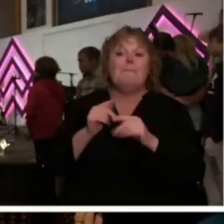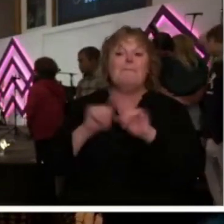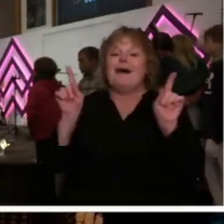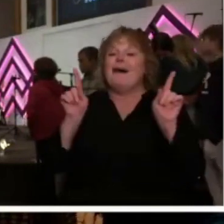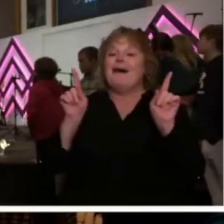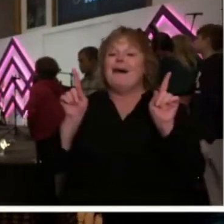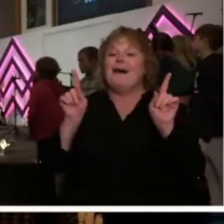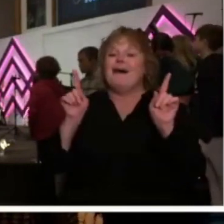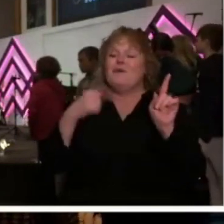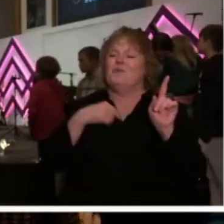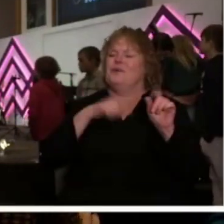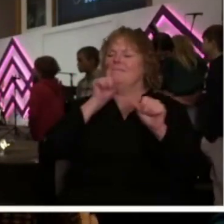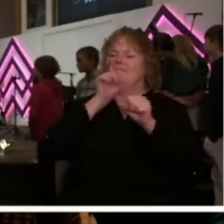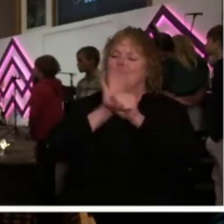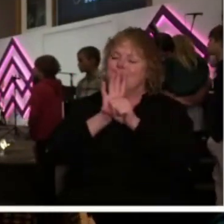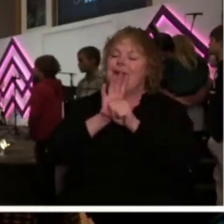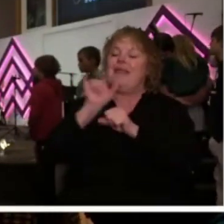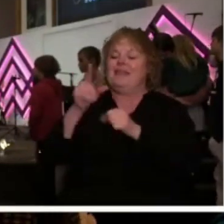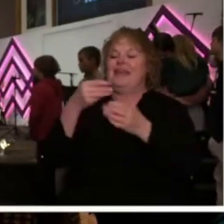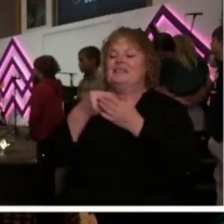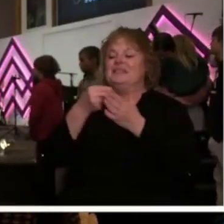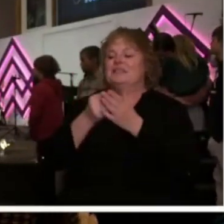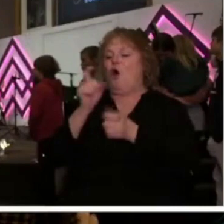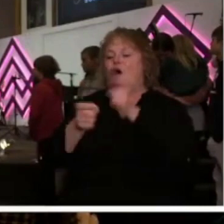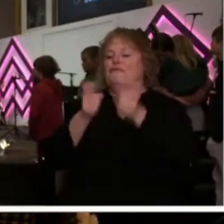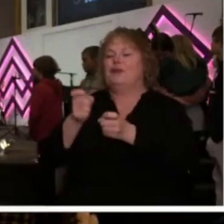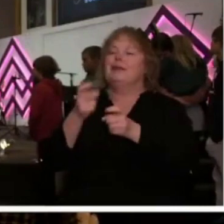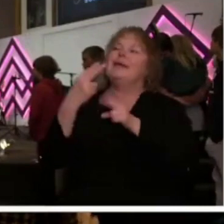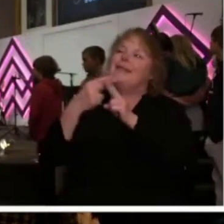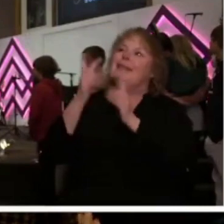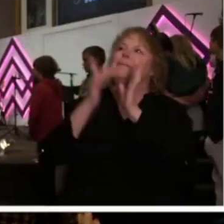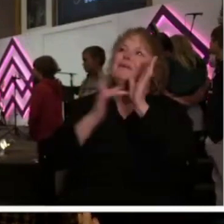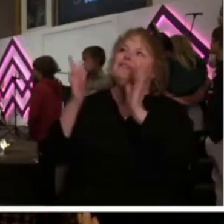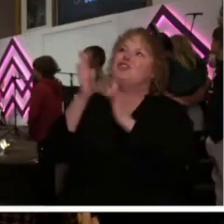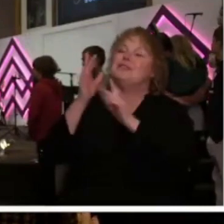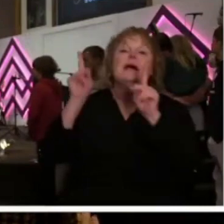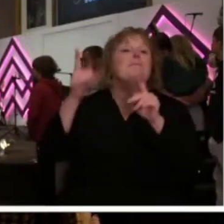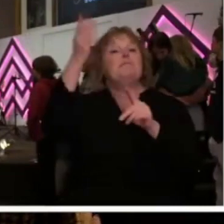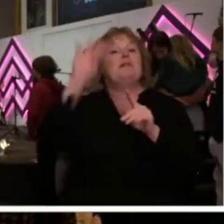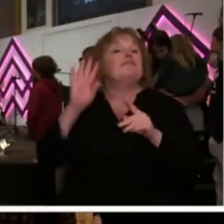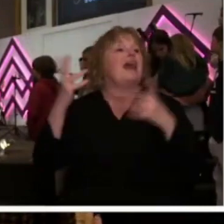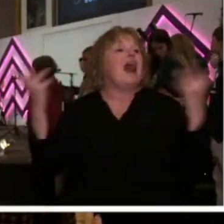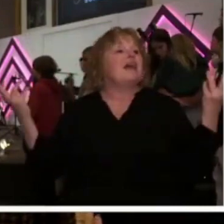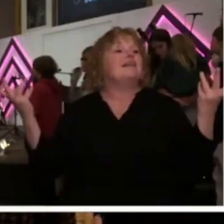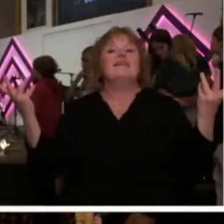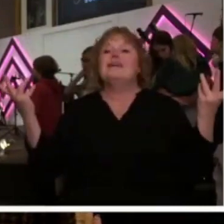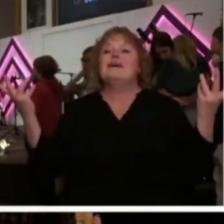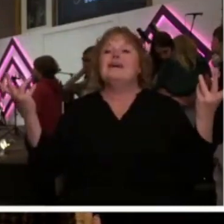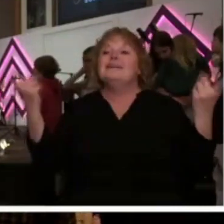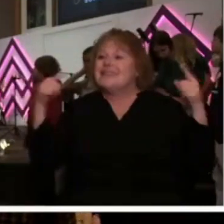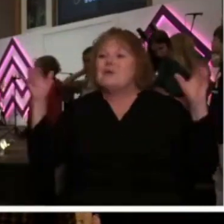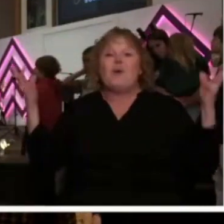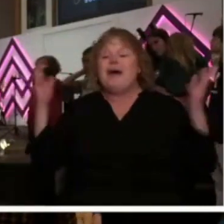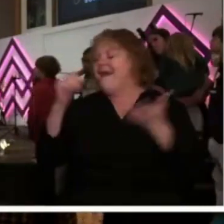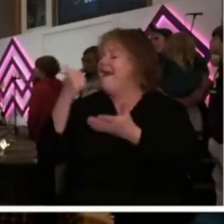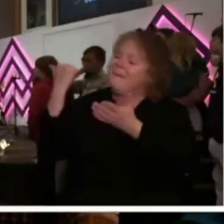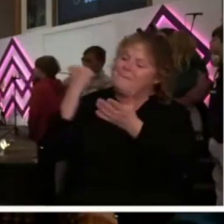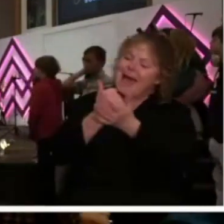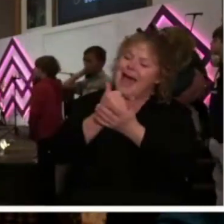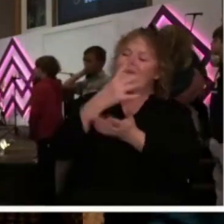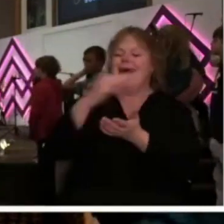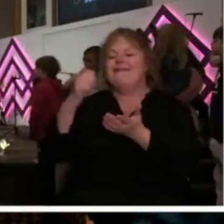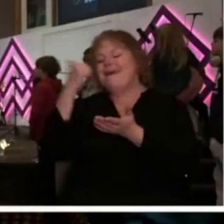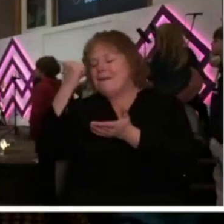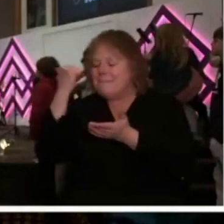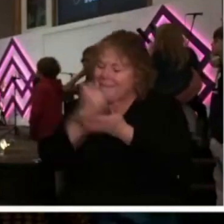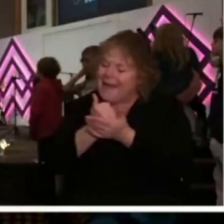and consecrate this offering to you in the name of Jesus and the people of God in celebration. Say amen